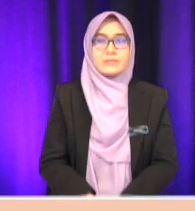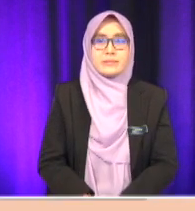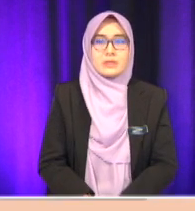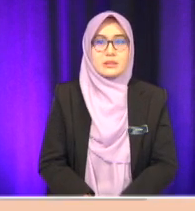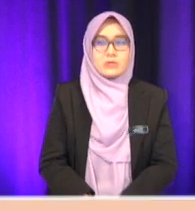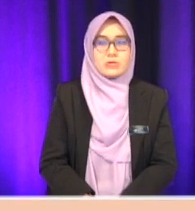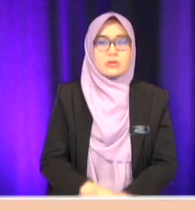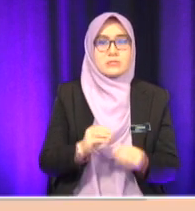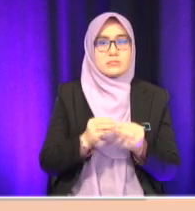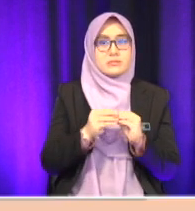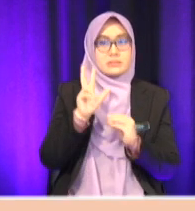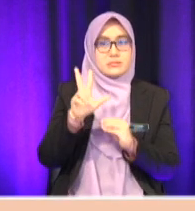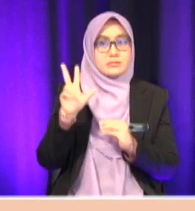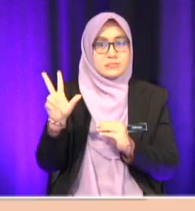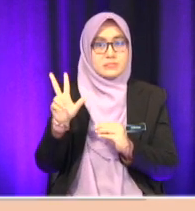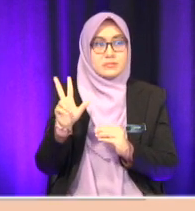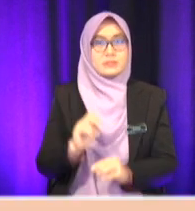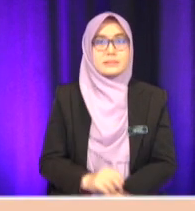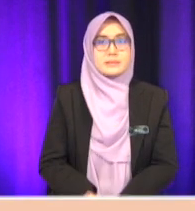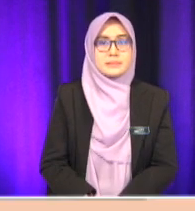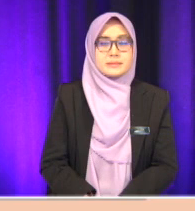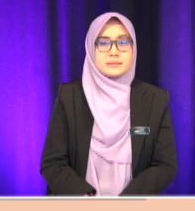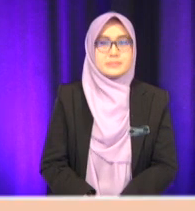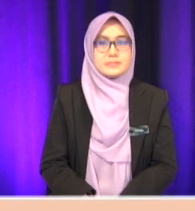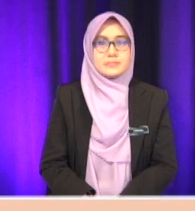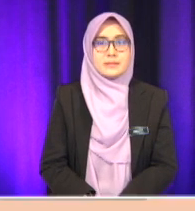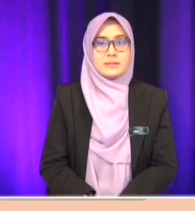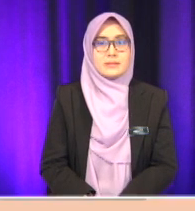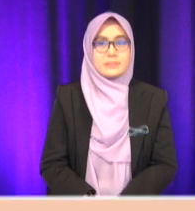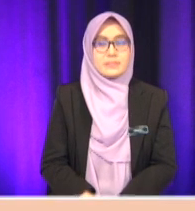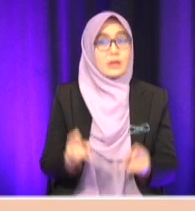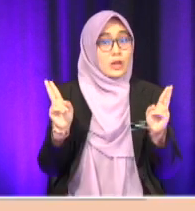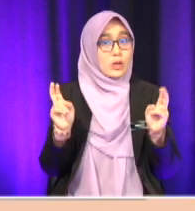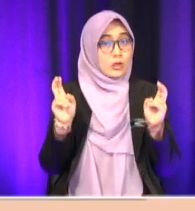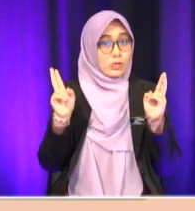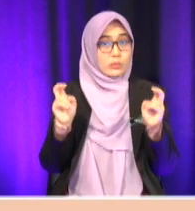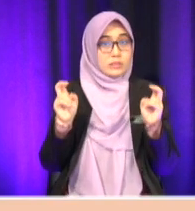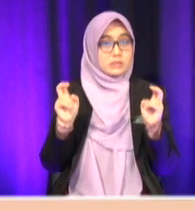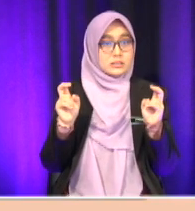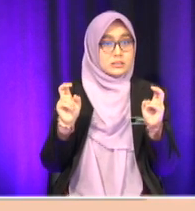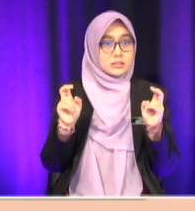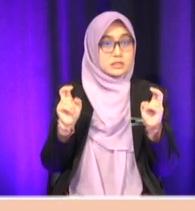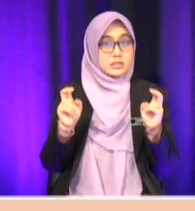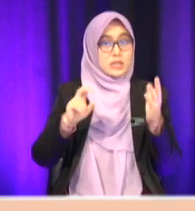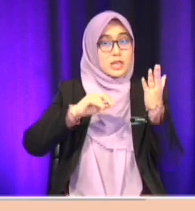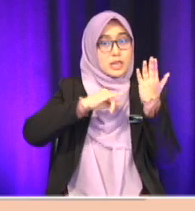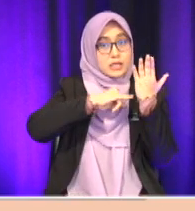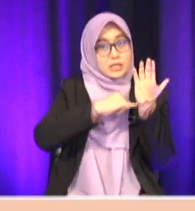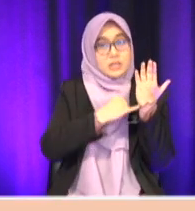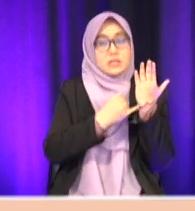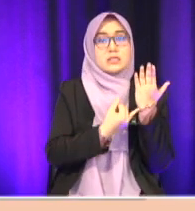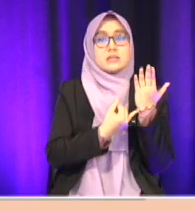enjoy the word initially. Keyword is initially. What is